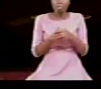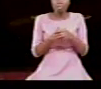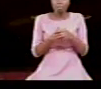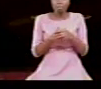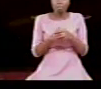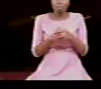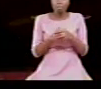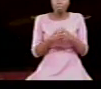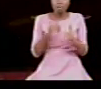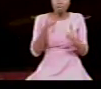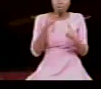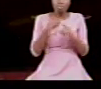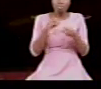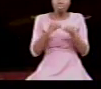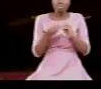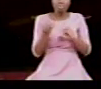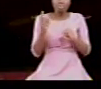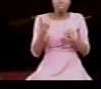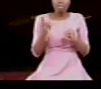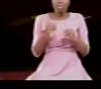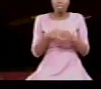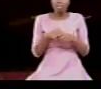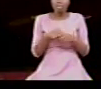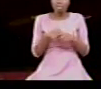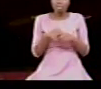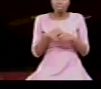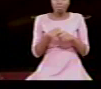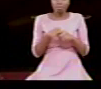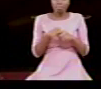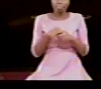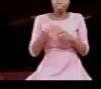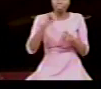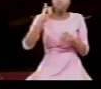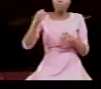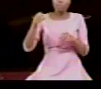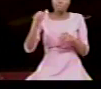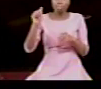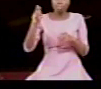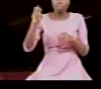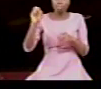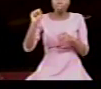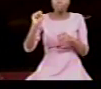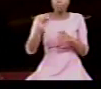is point number one. And before I tidy that up, look at James chapter 4.